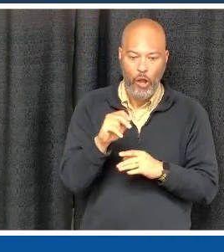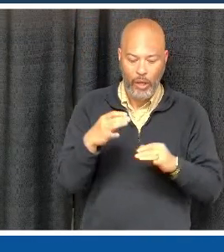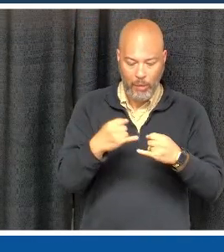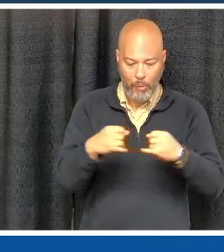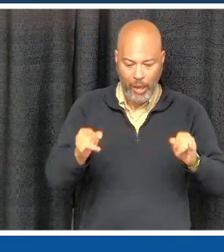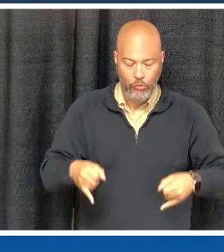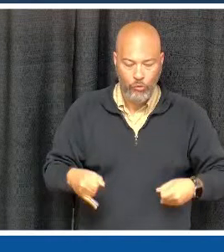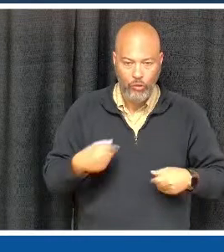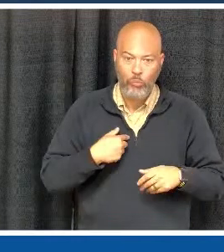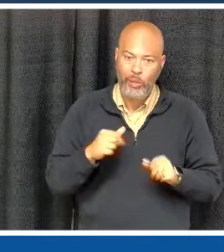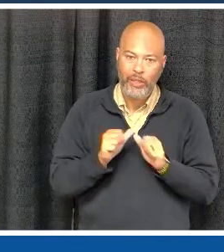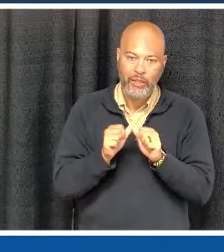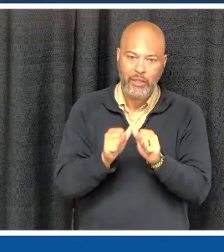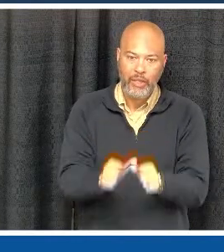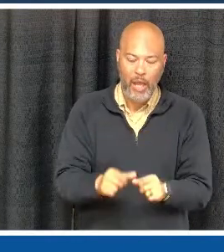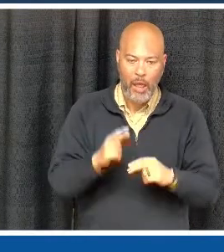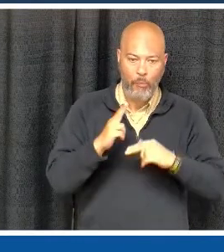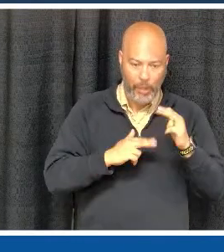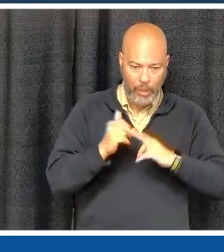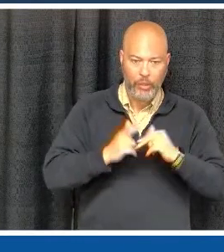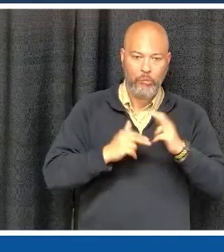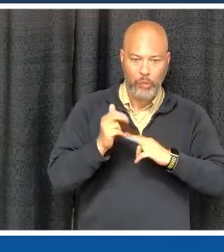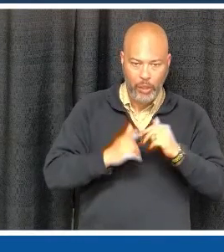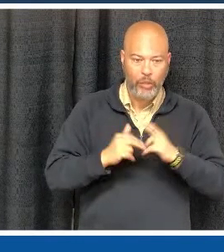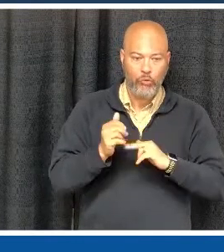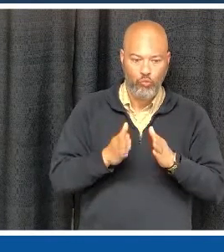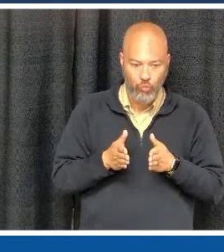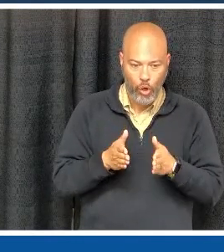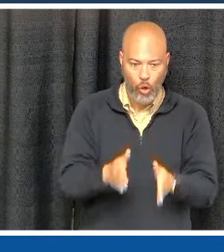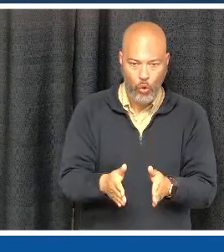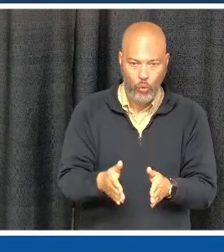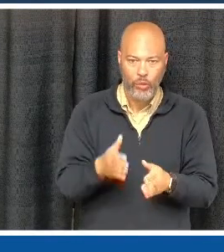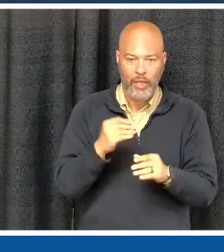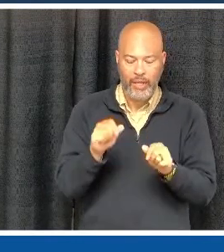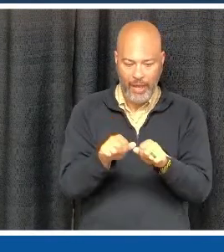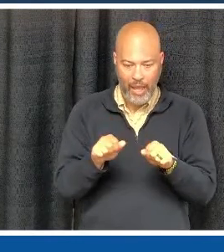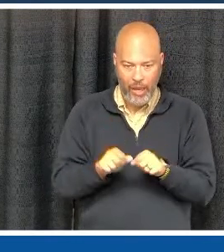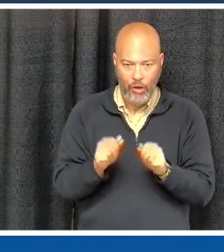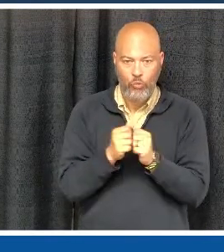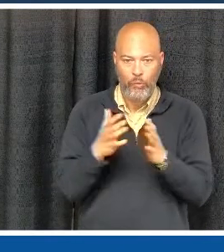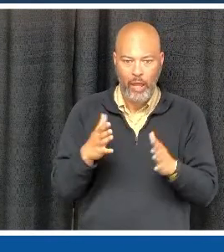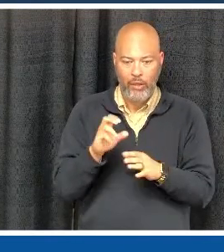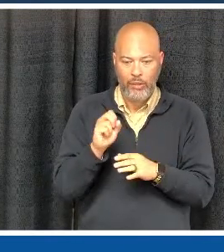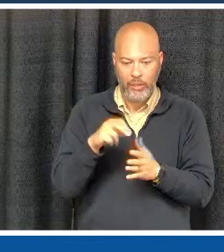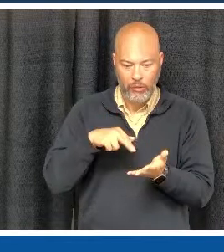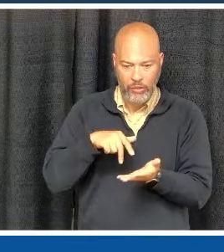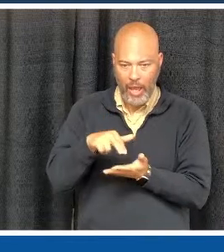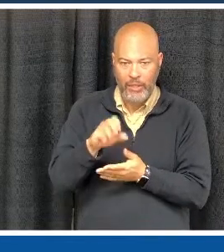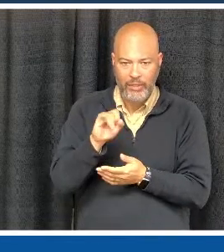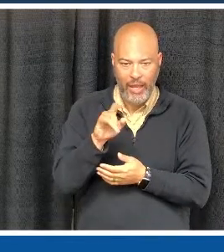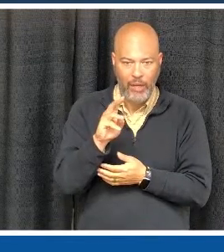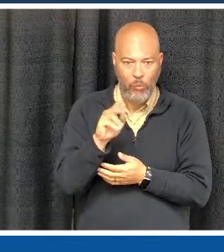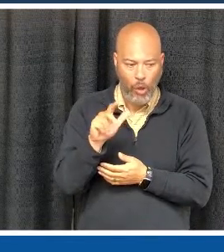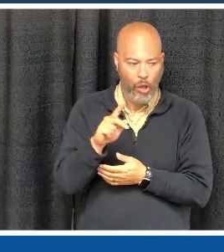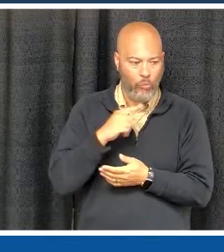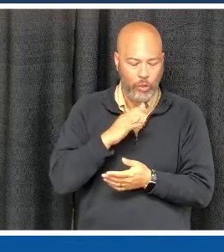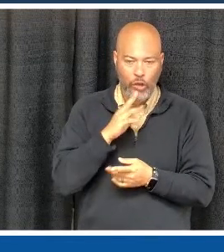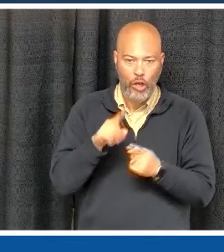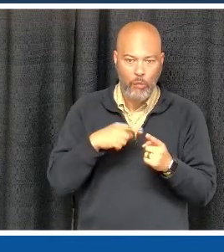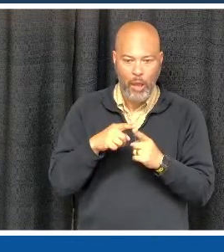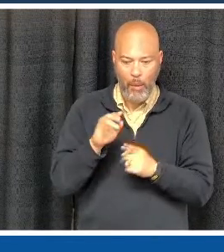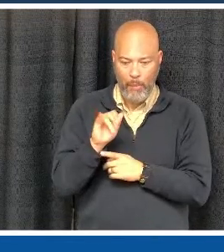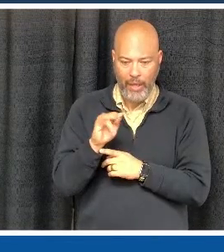We continue to build roads and areas without sidewalks. I mean, we're talking about